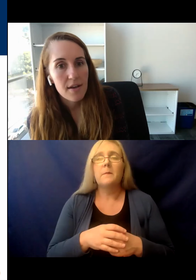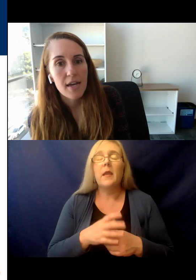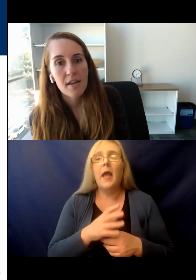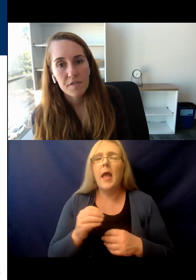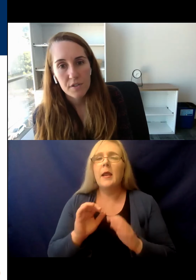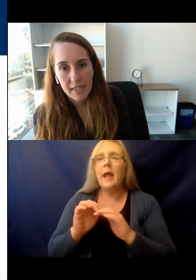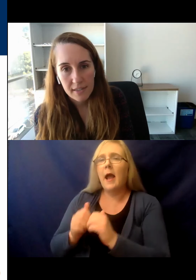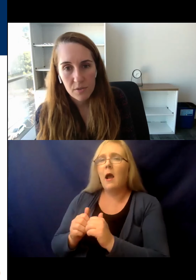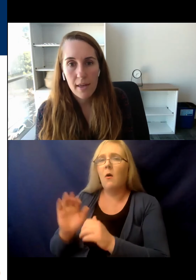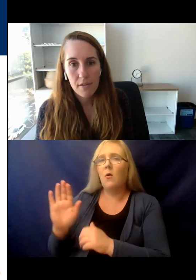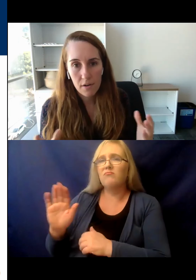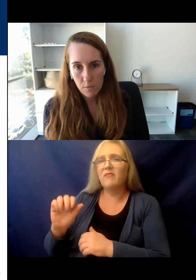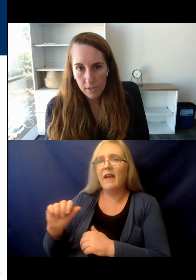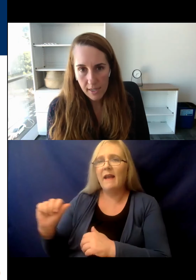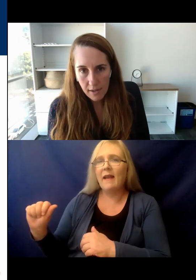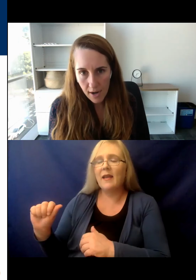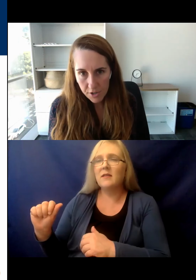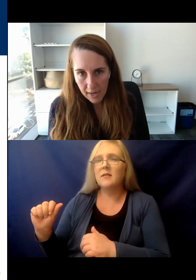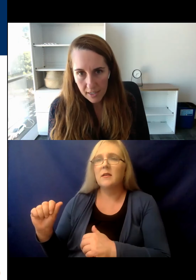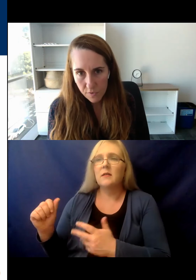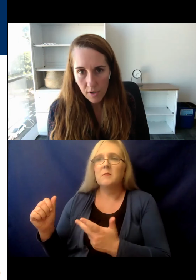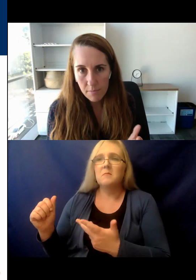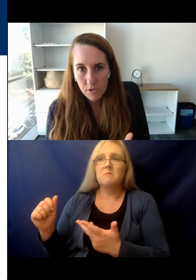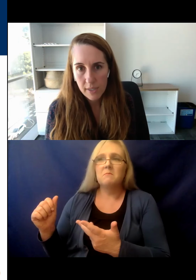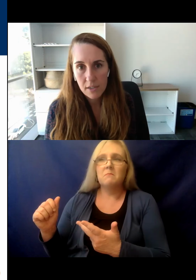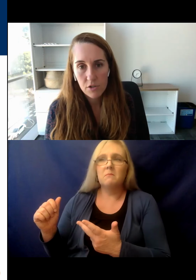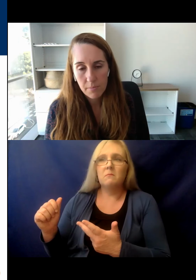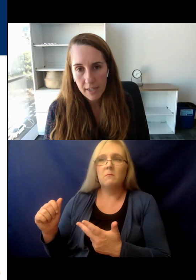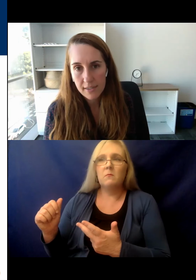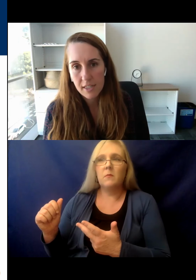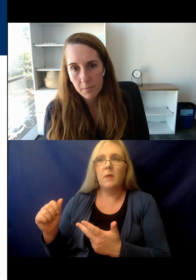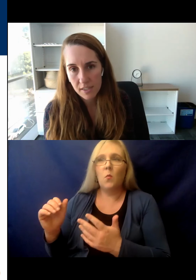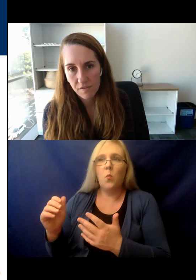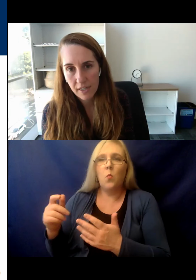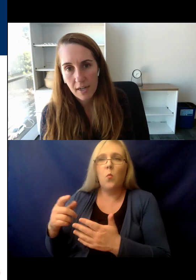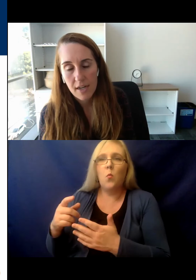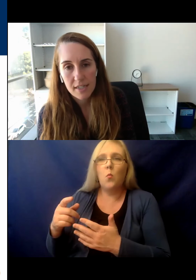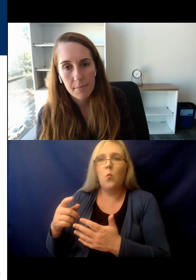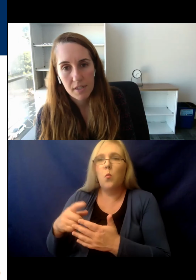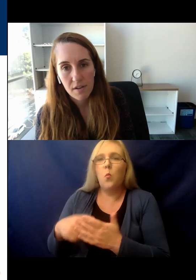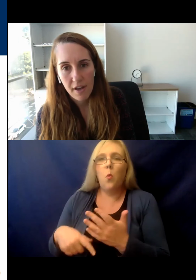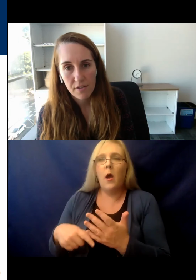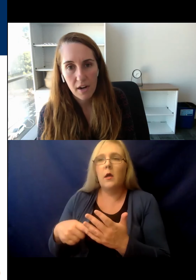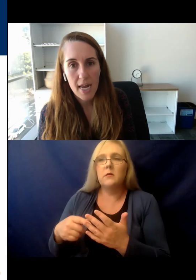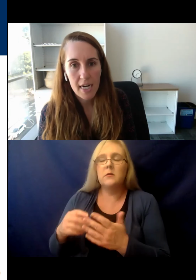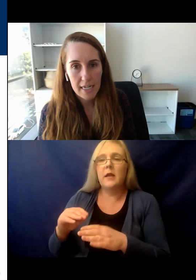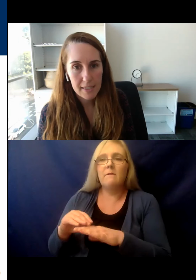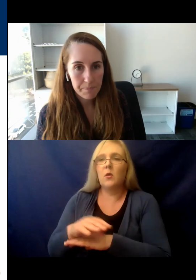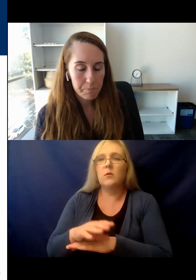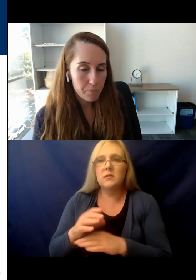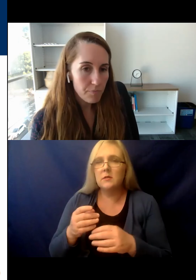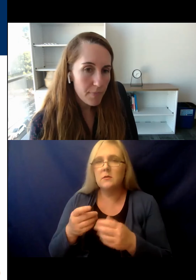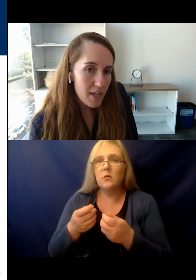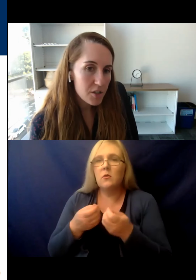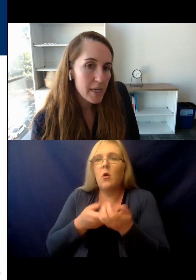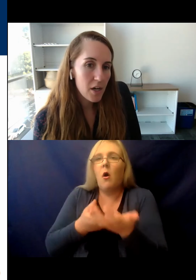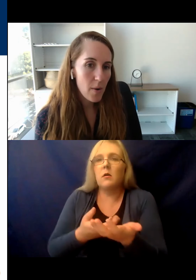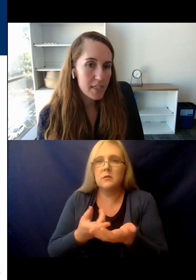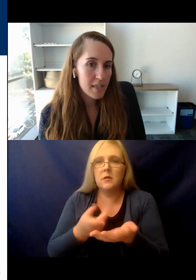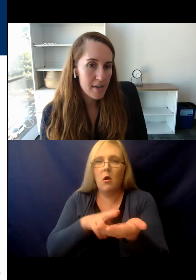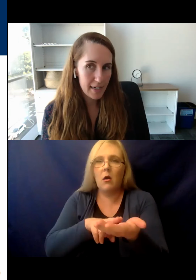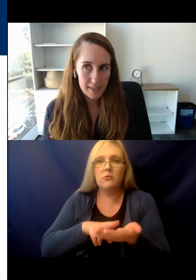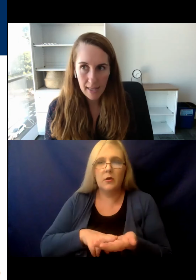AAAs influence whether we're seeing contracts form between AAAs and specific types of healthcare entities. So